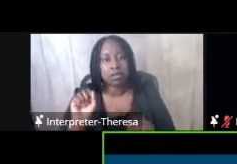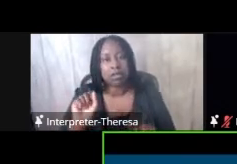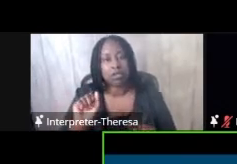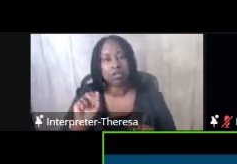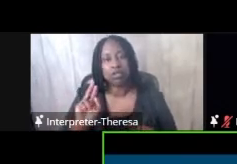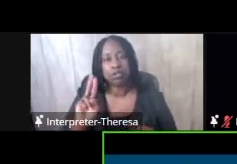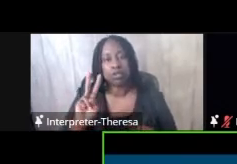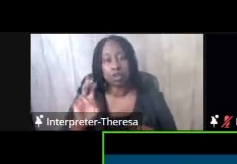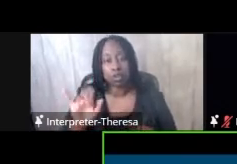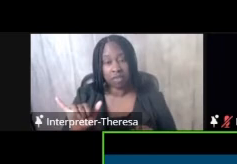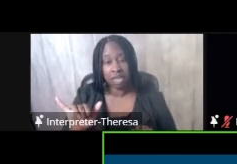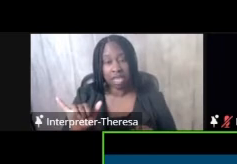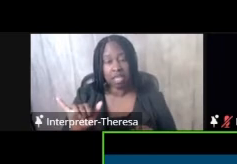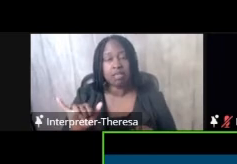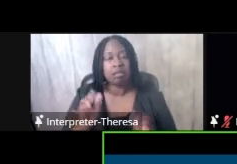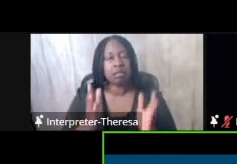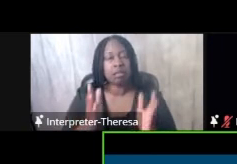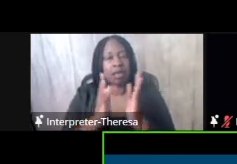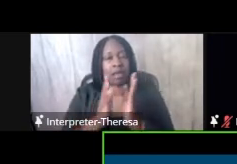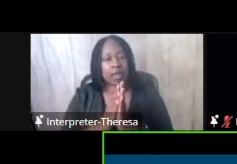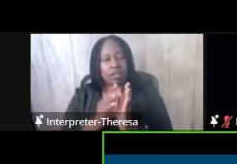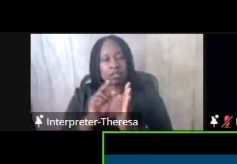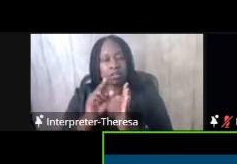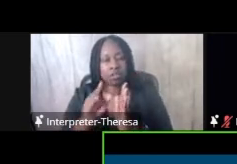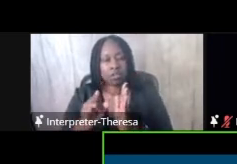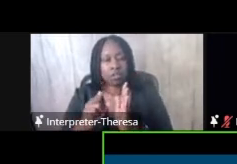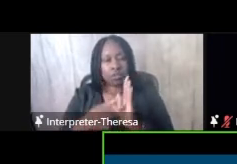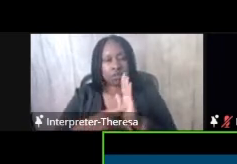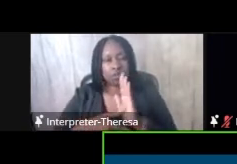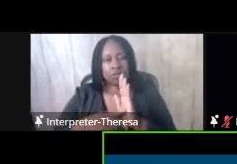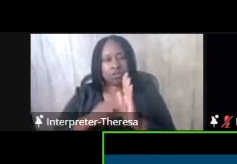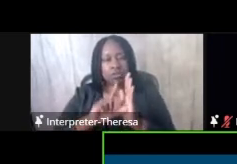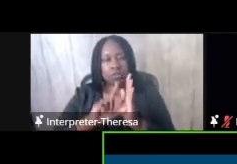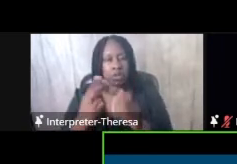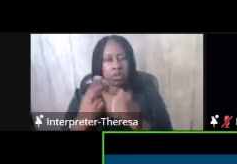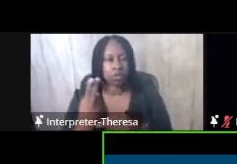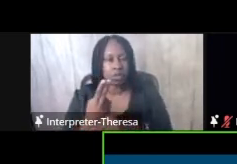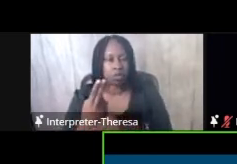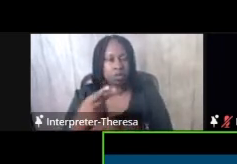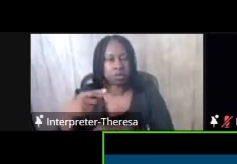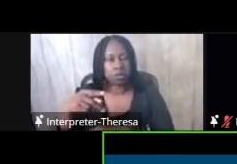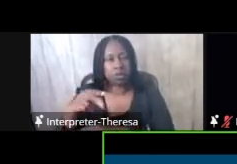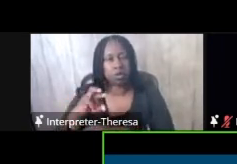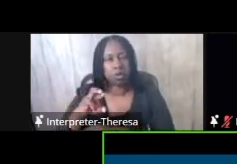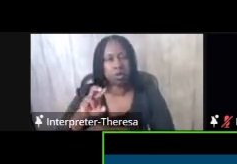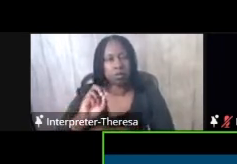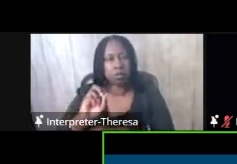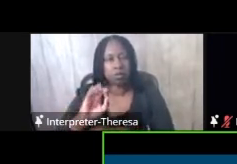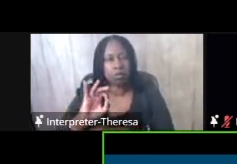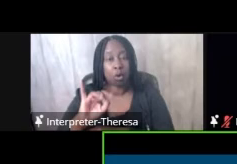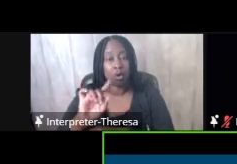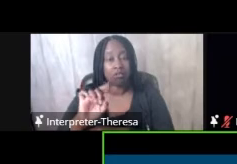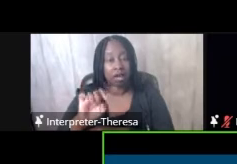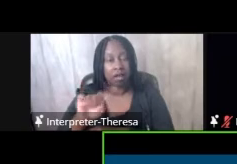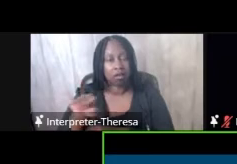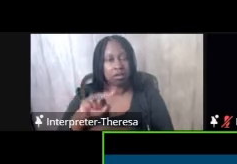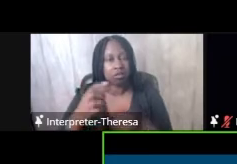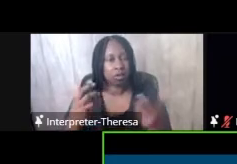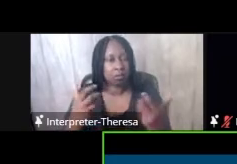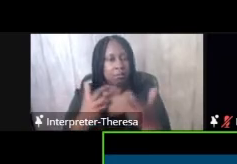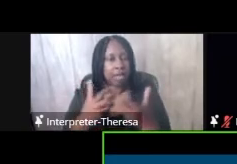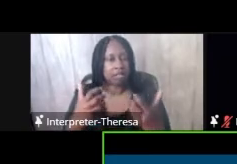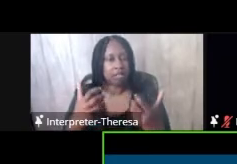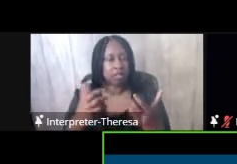asked you to review the user profile for a stakeholder group that you match up with. So students reviewed